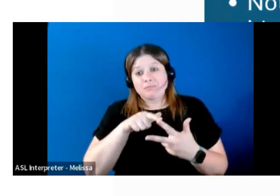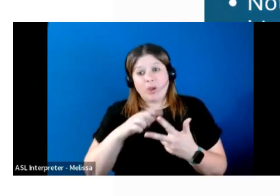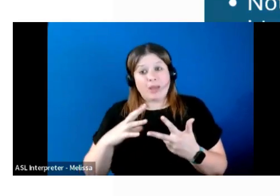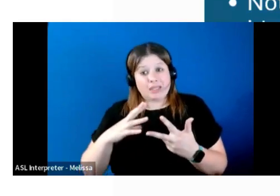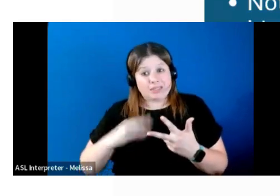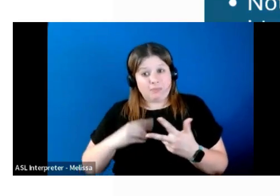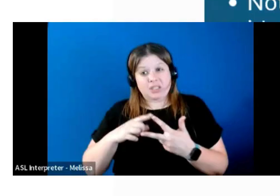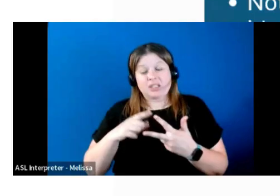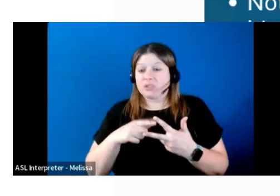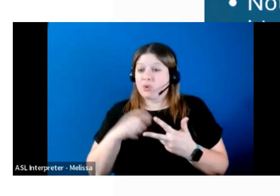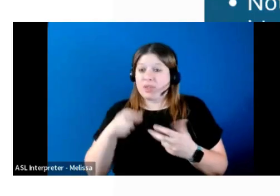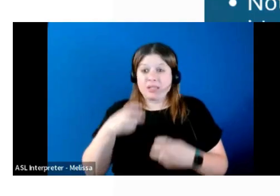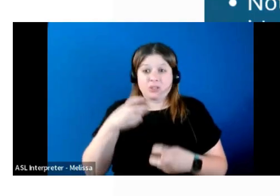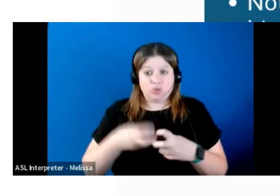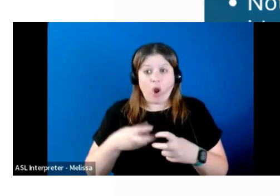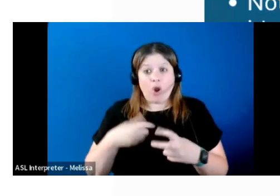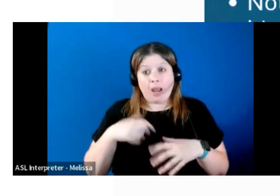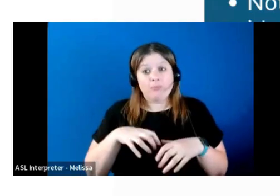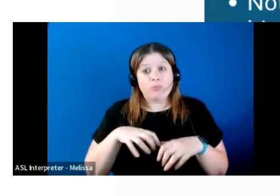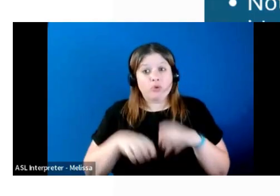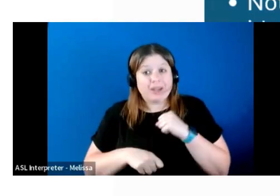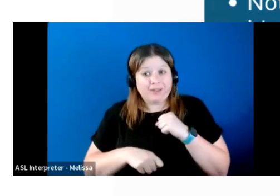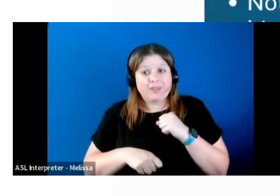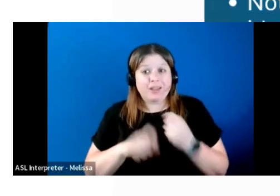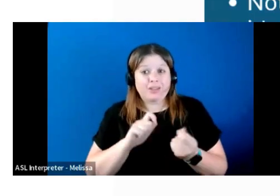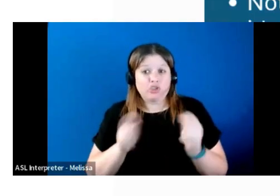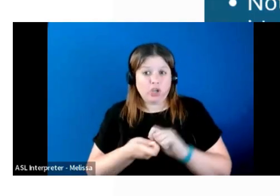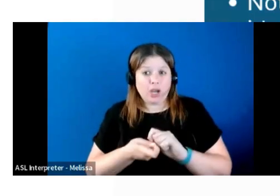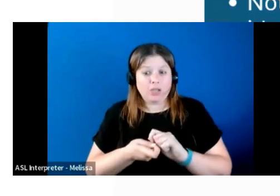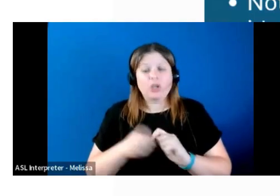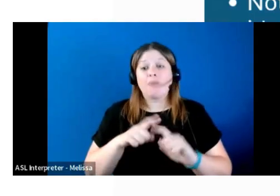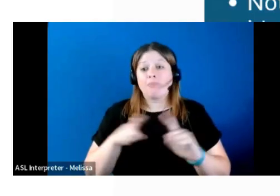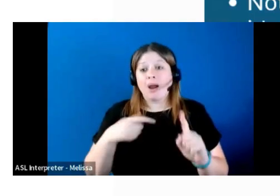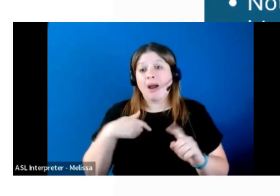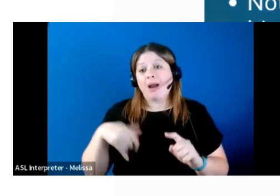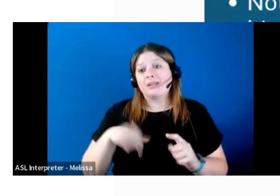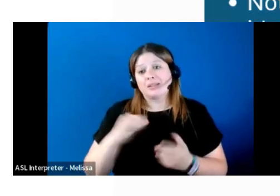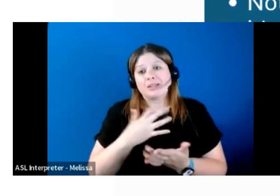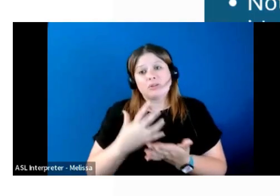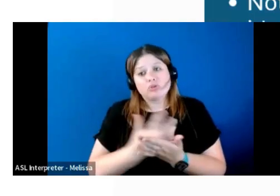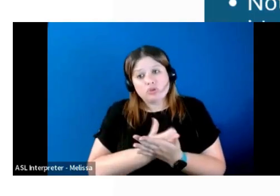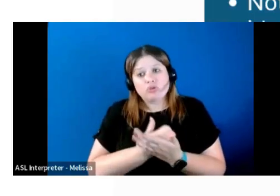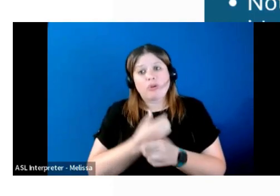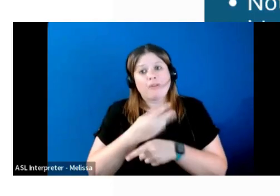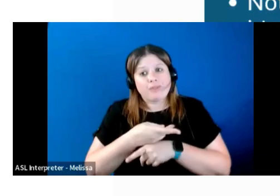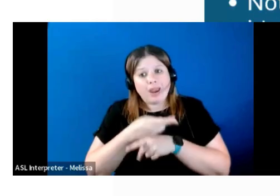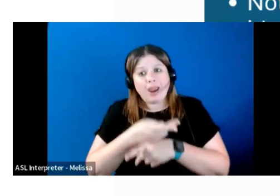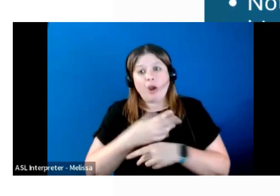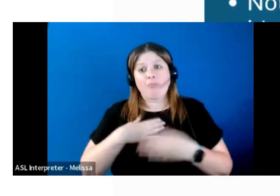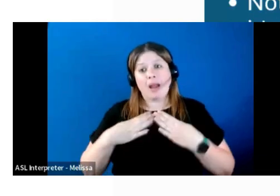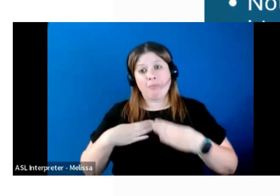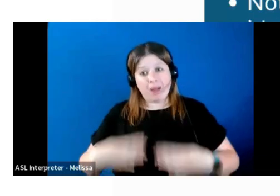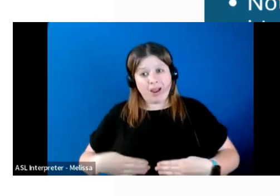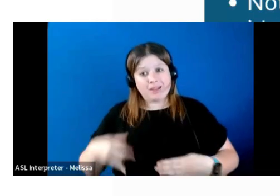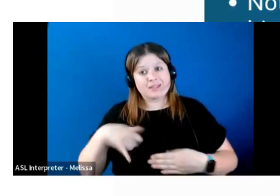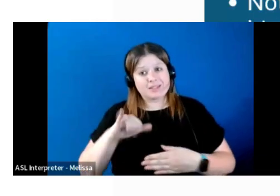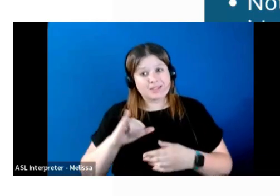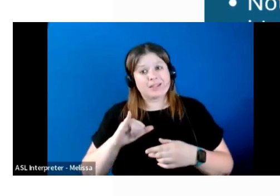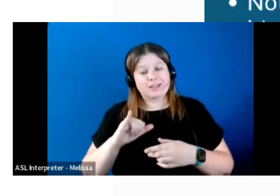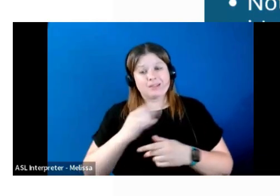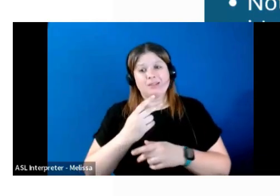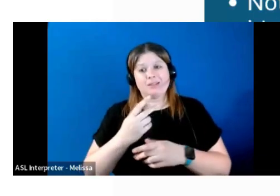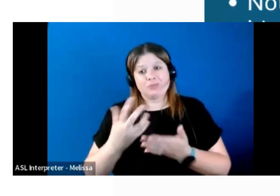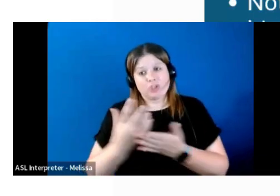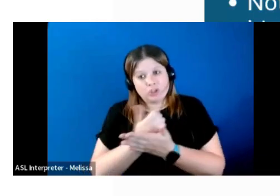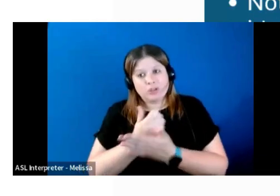changed, but my body still deserves care and appreciation. And from there, we can work